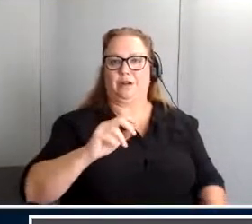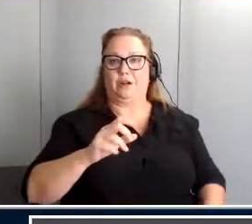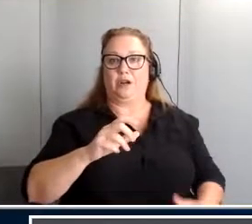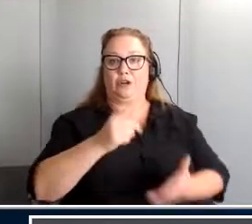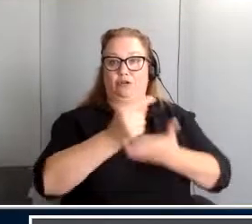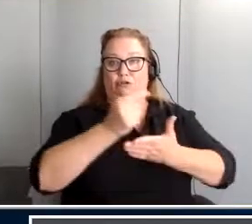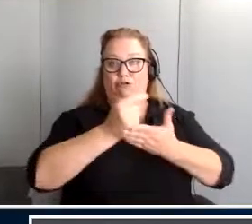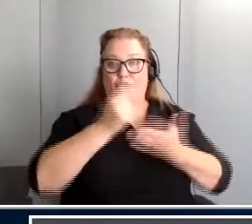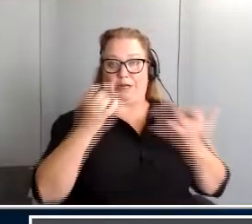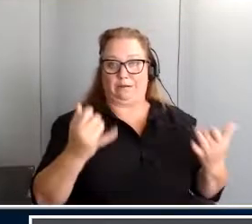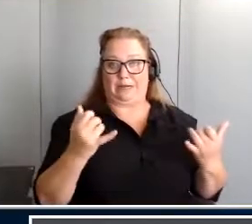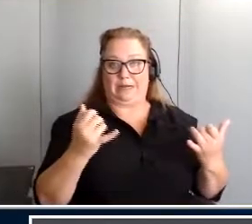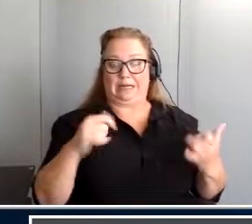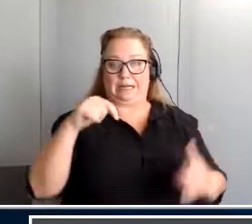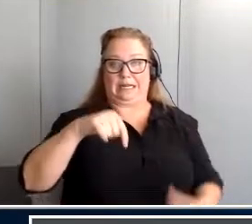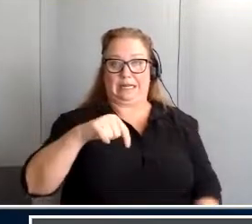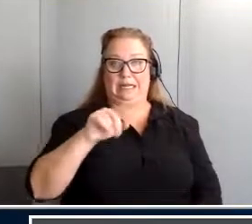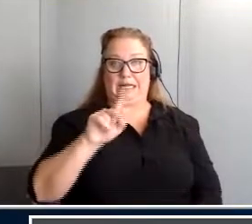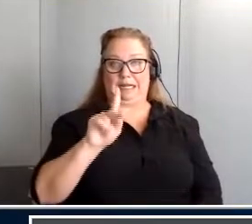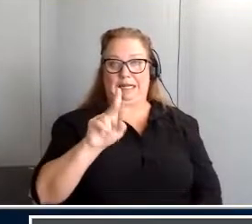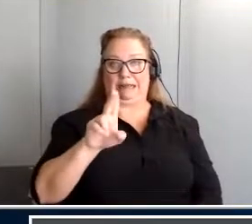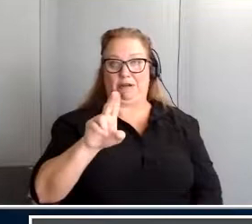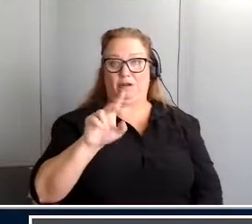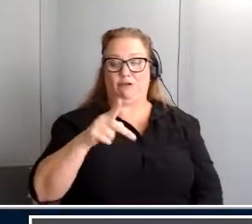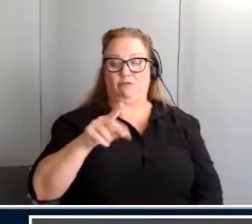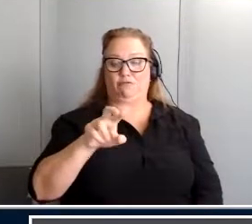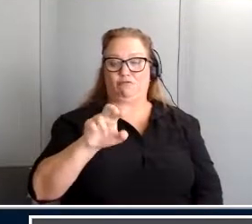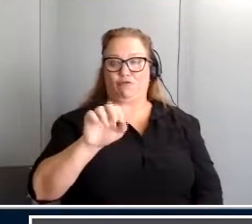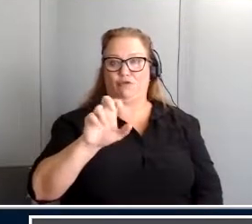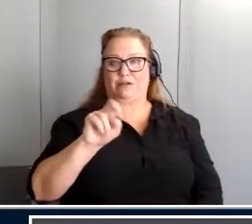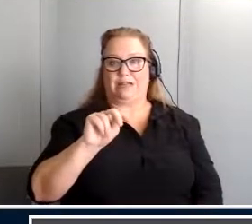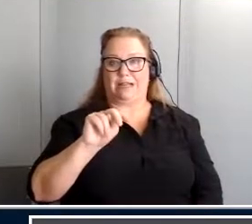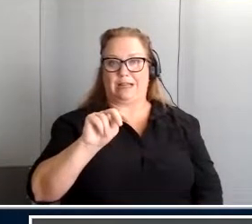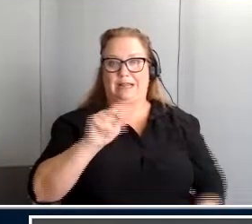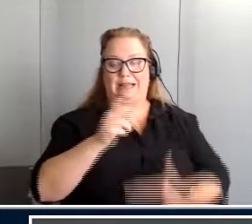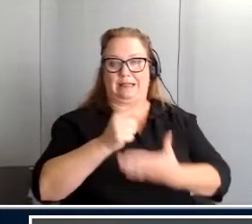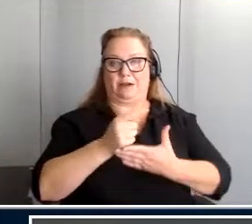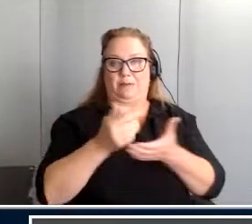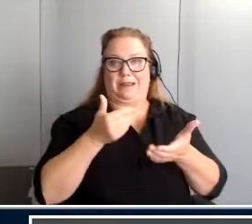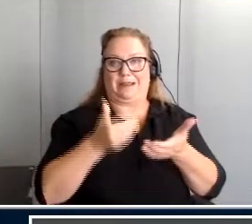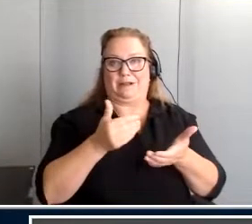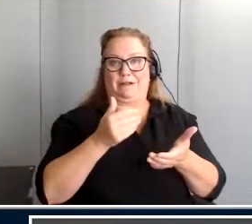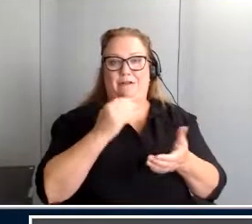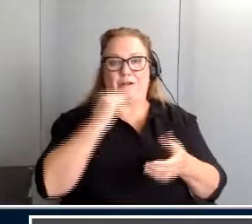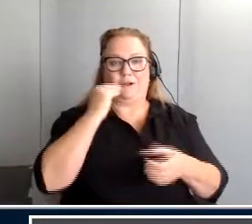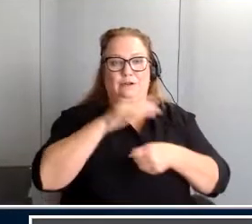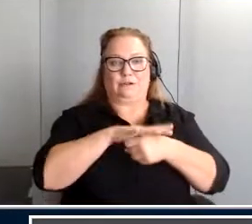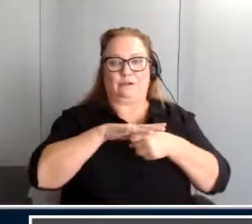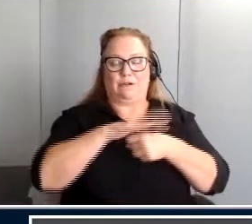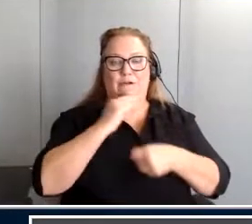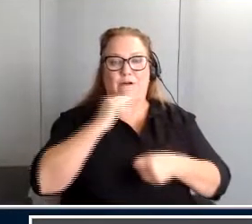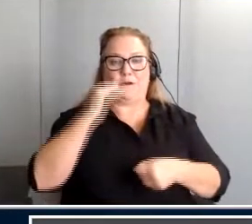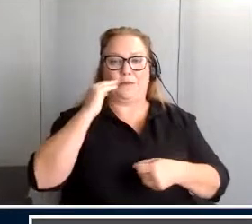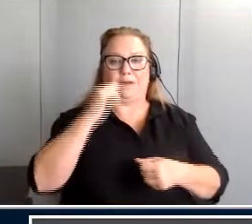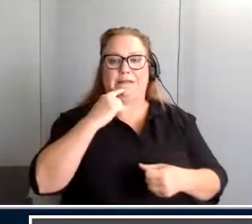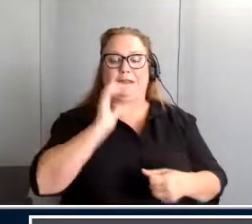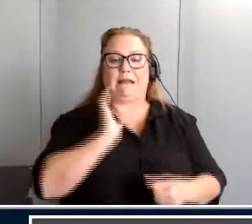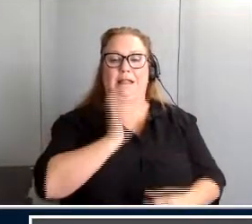treatment here at our Proton Therapy Center. Nice, close to home, as it should be. Tell us about your